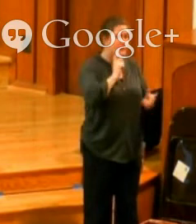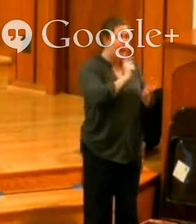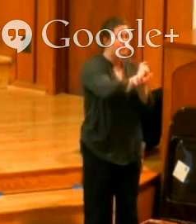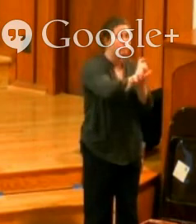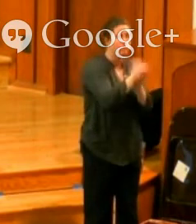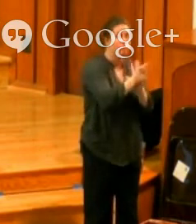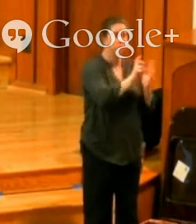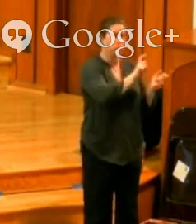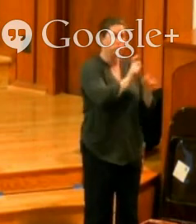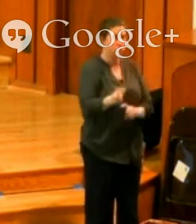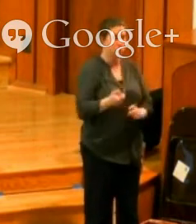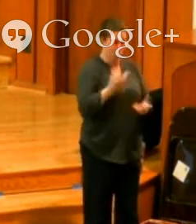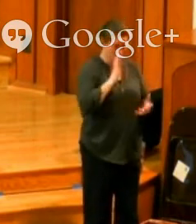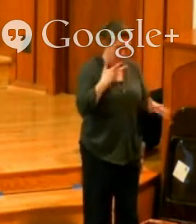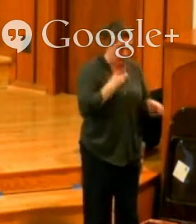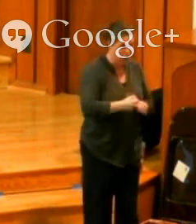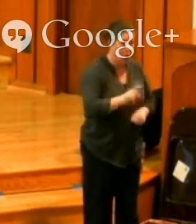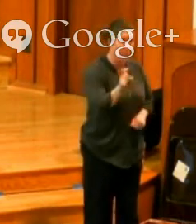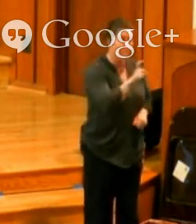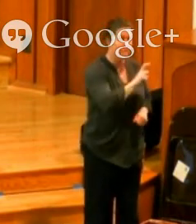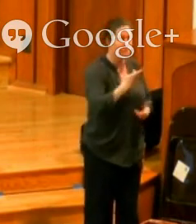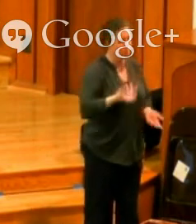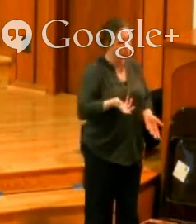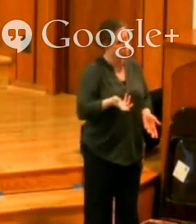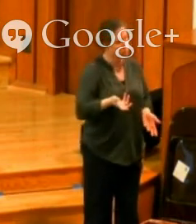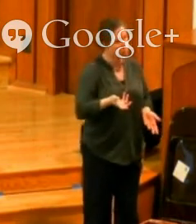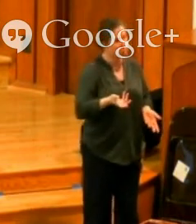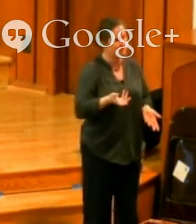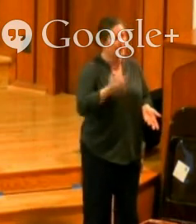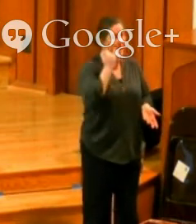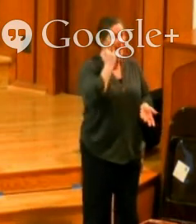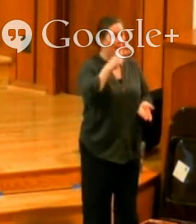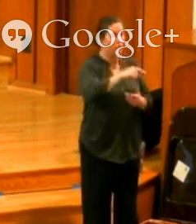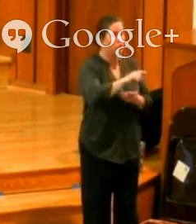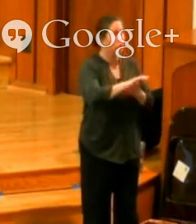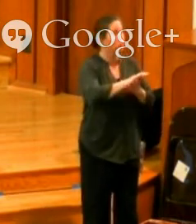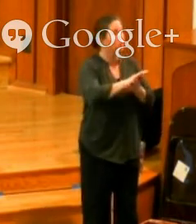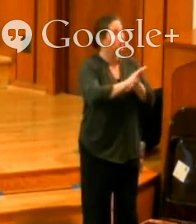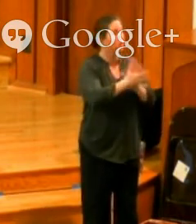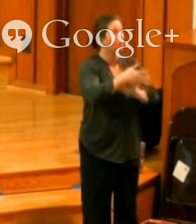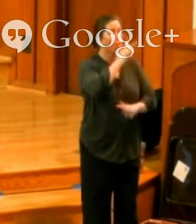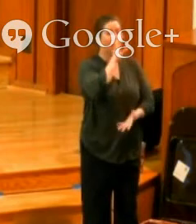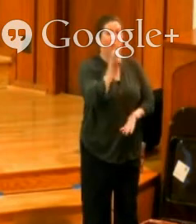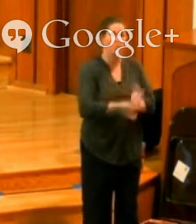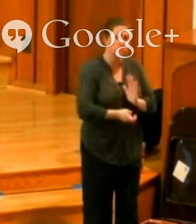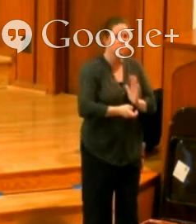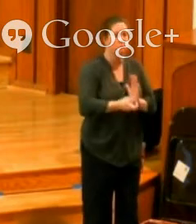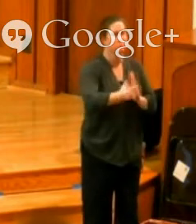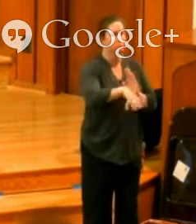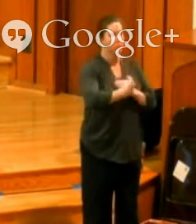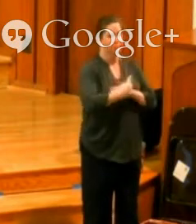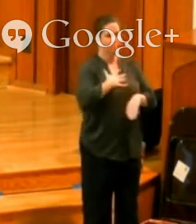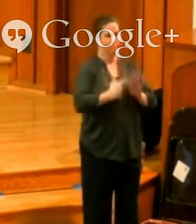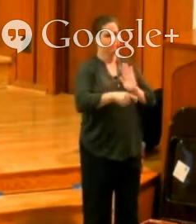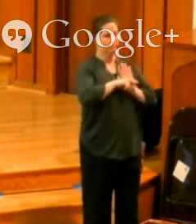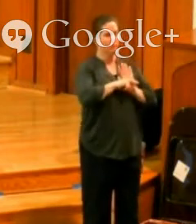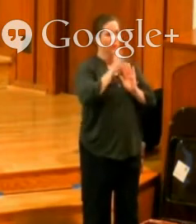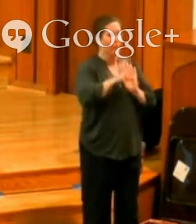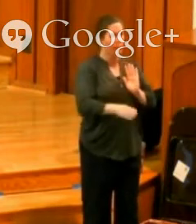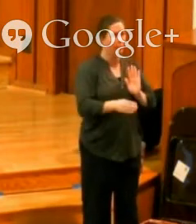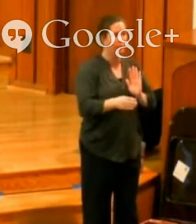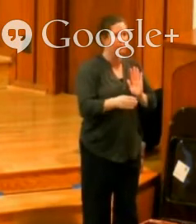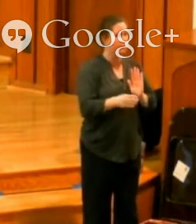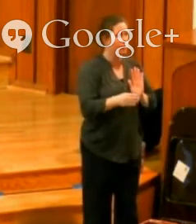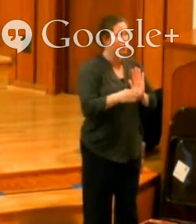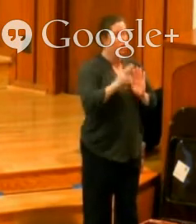sow in the wind, what are you going to reap according to the Bible? It says the whirlwind. It says the whirlwind. So how do we